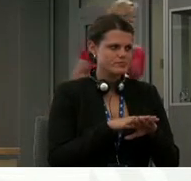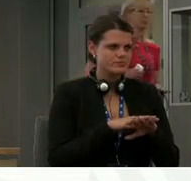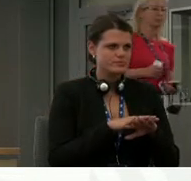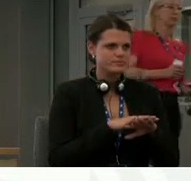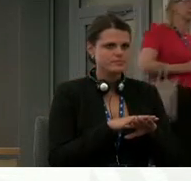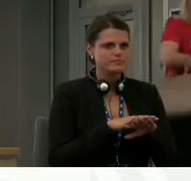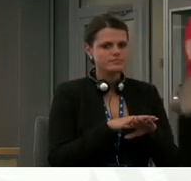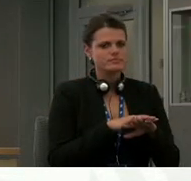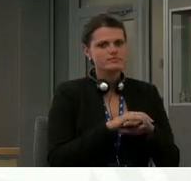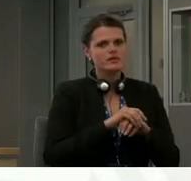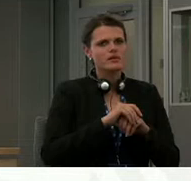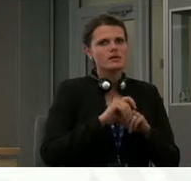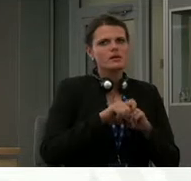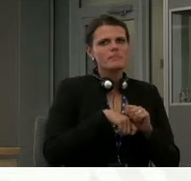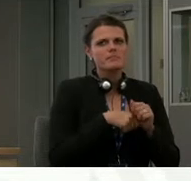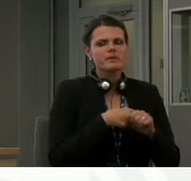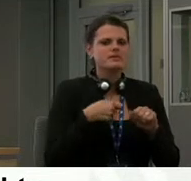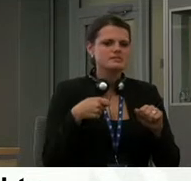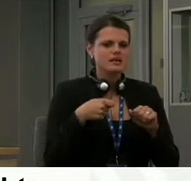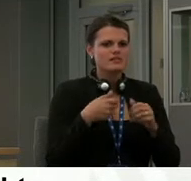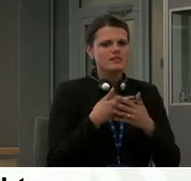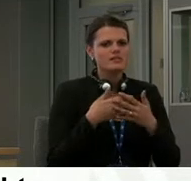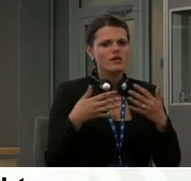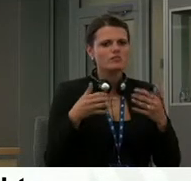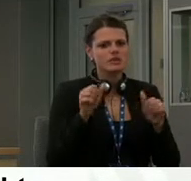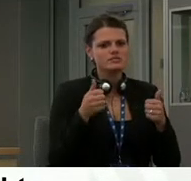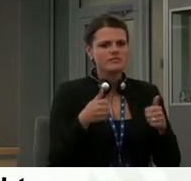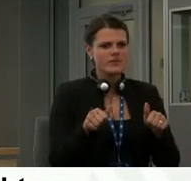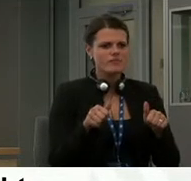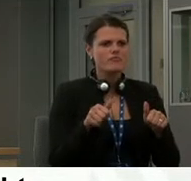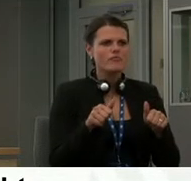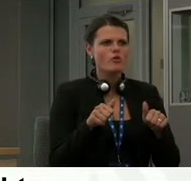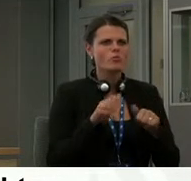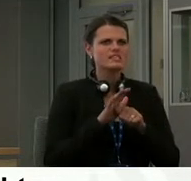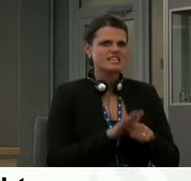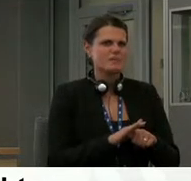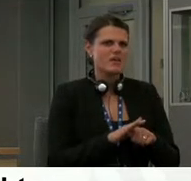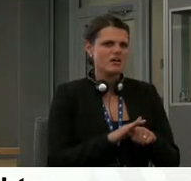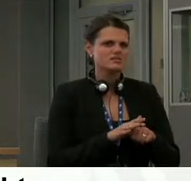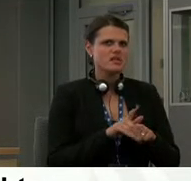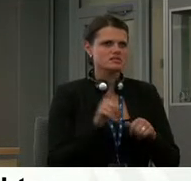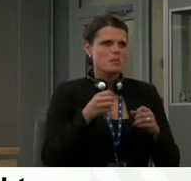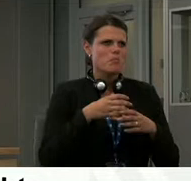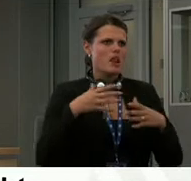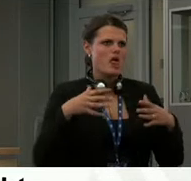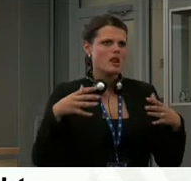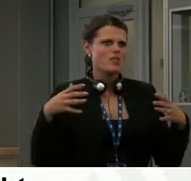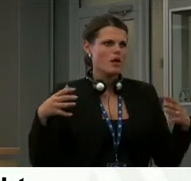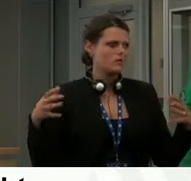tied to many forms of discrimination, is growing.